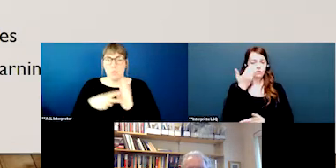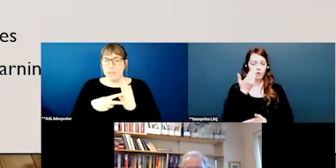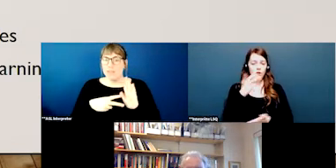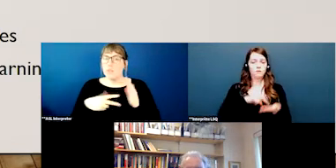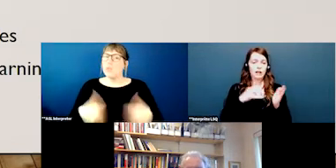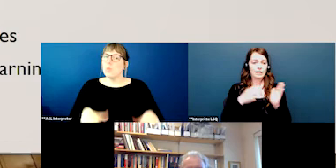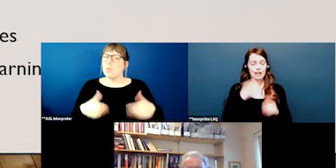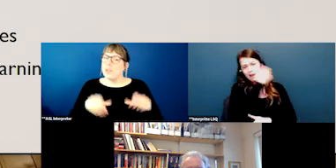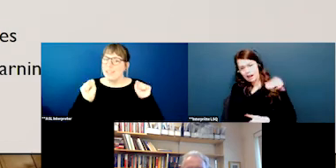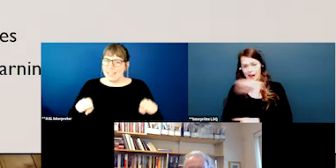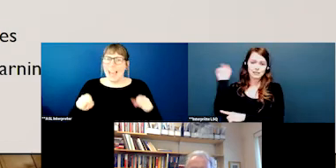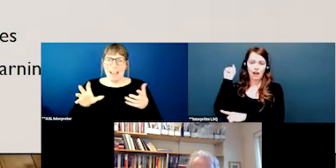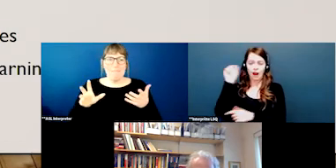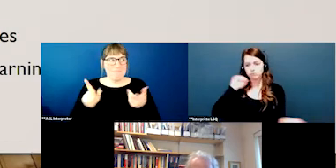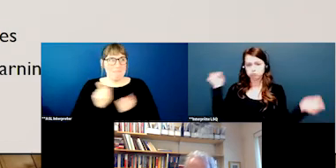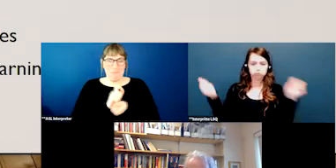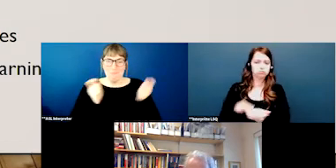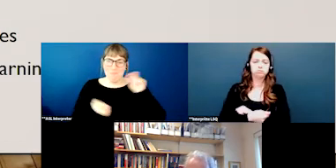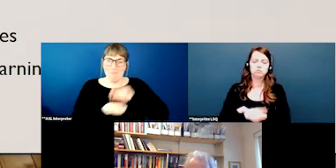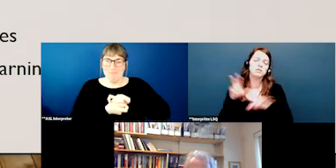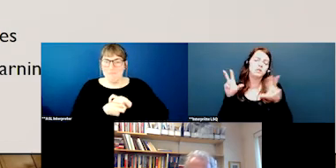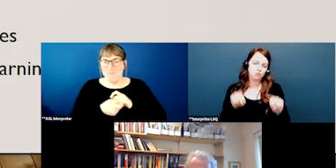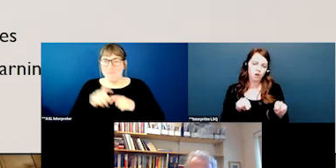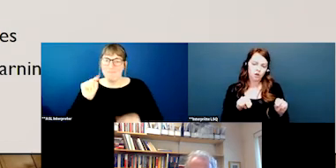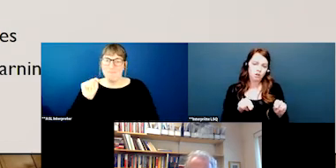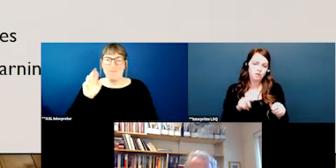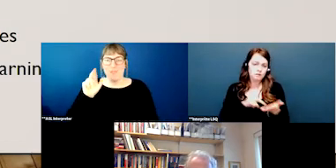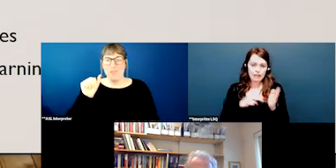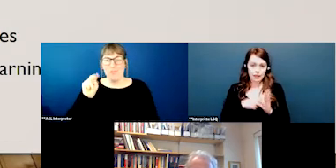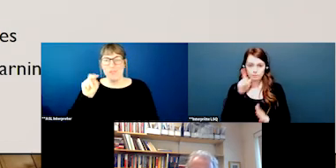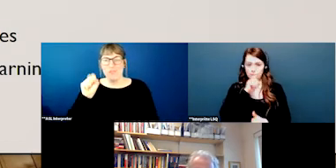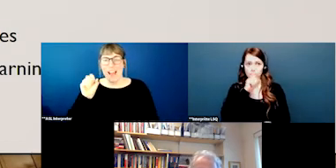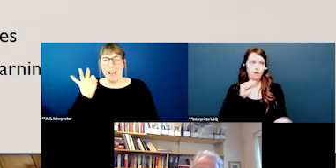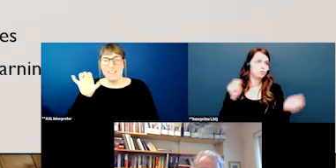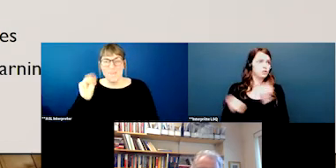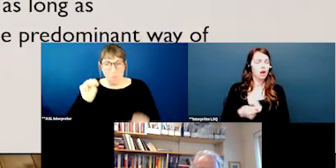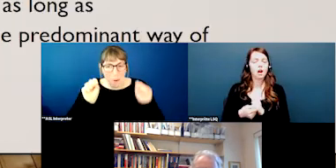transformation. And if we go to the next slide, please, I